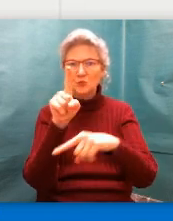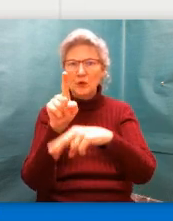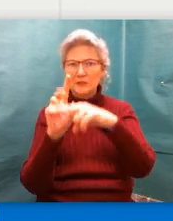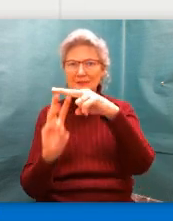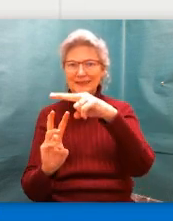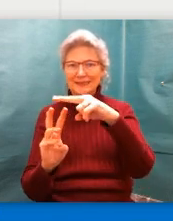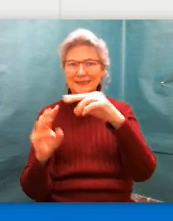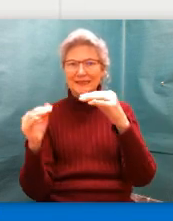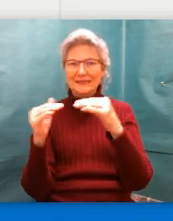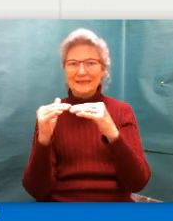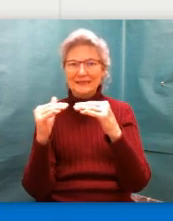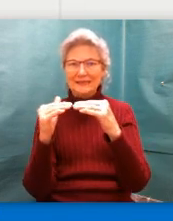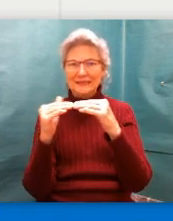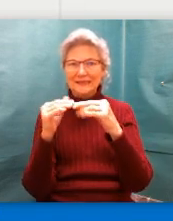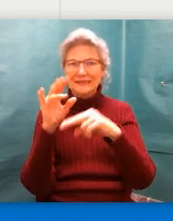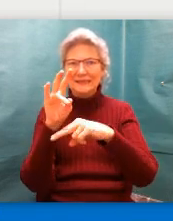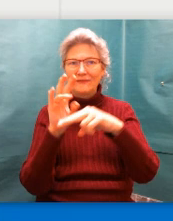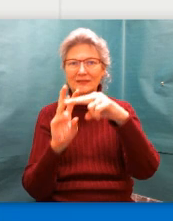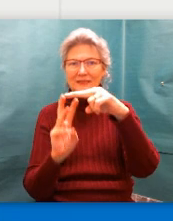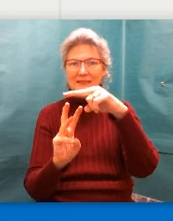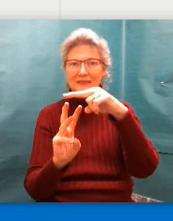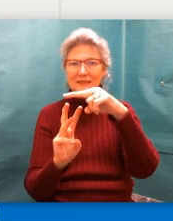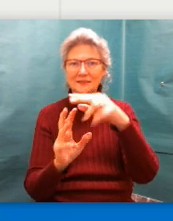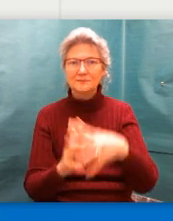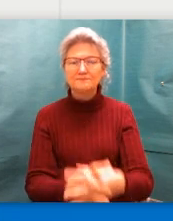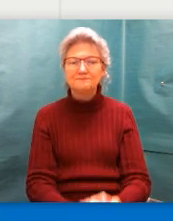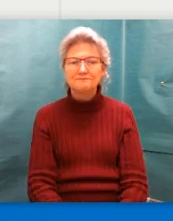still have.